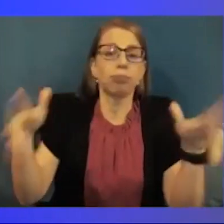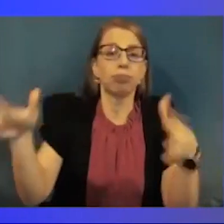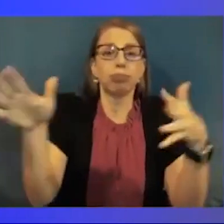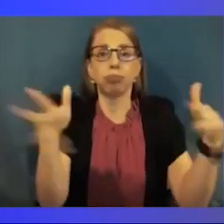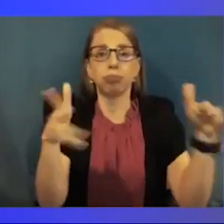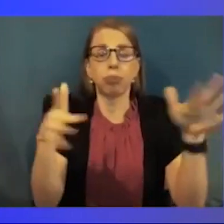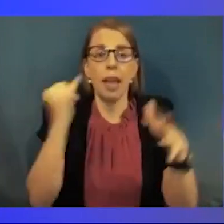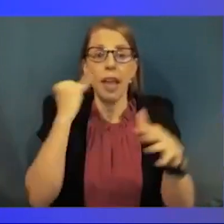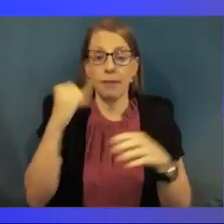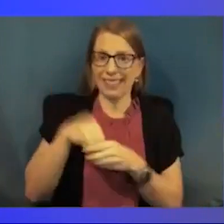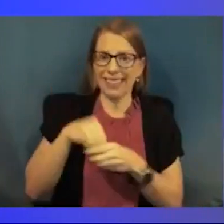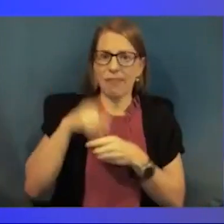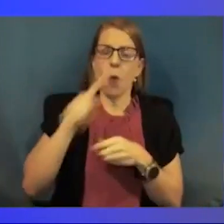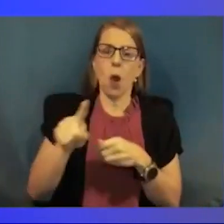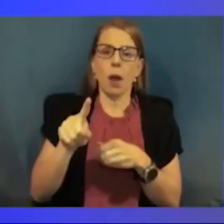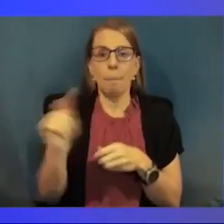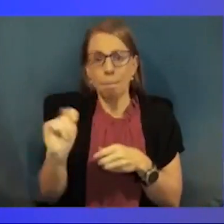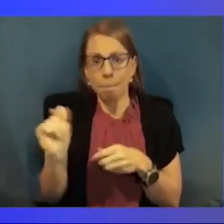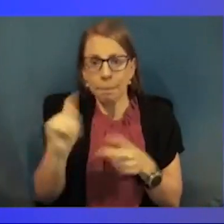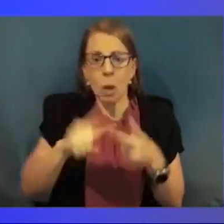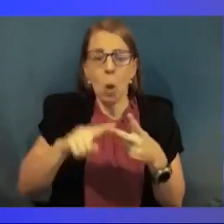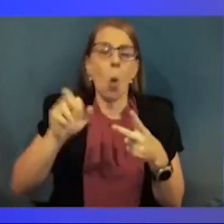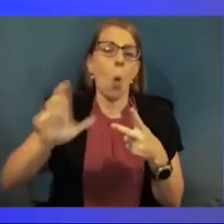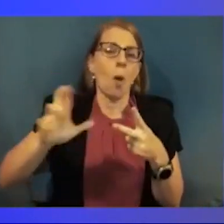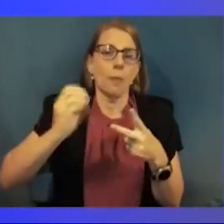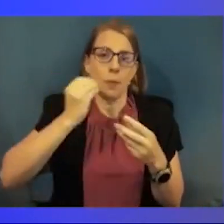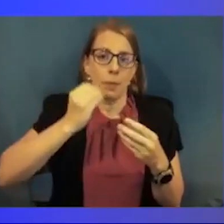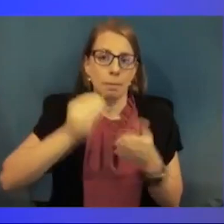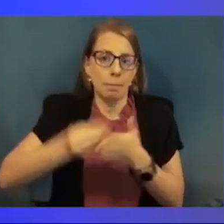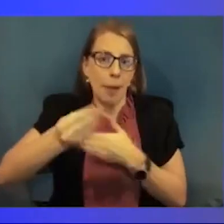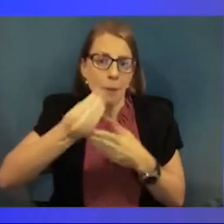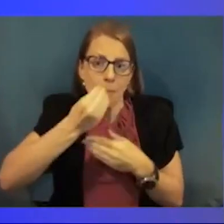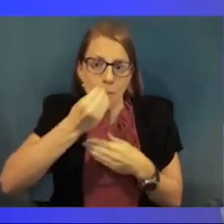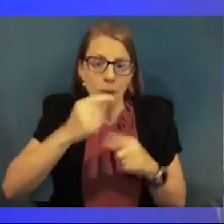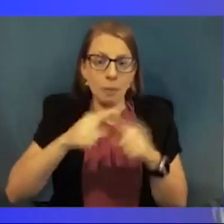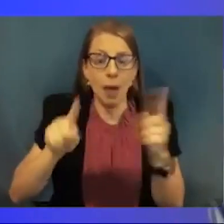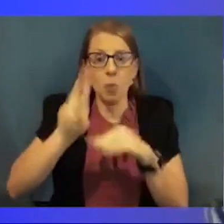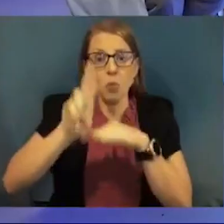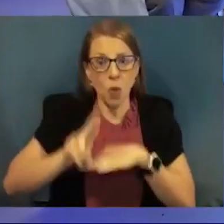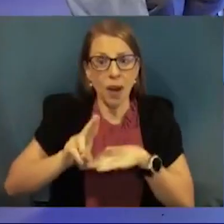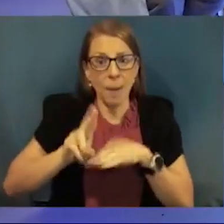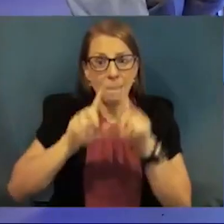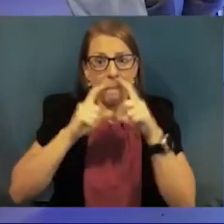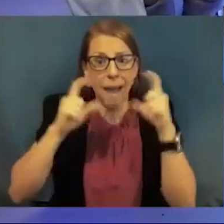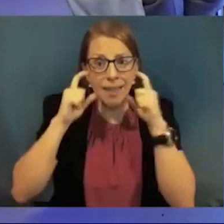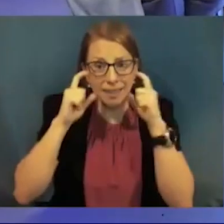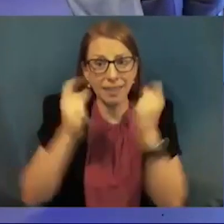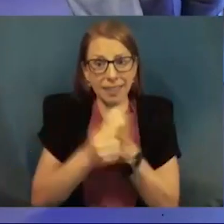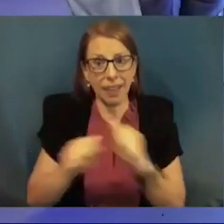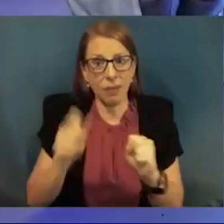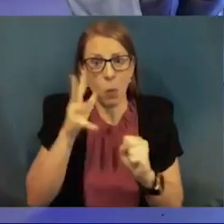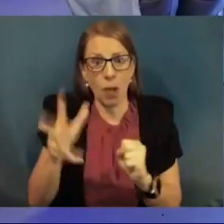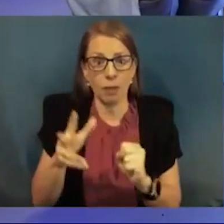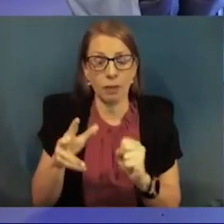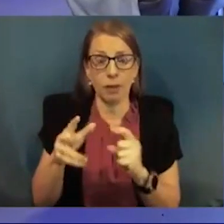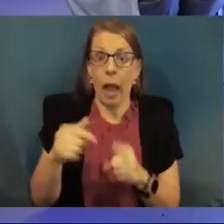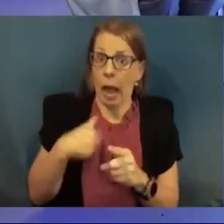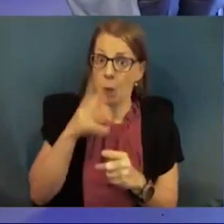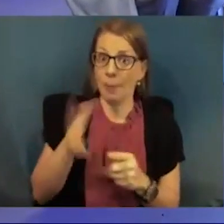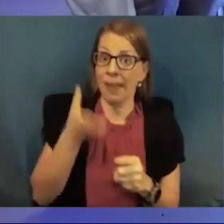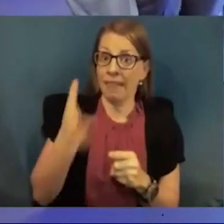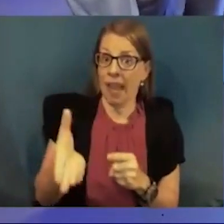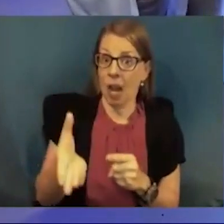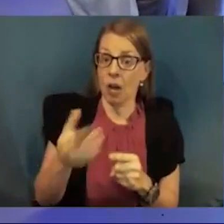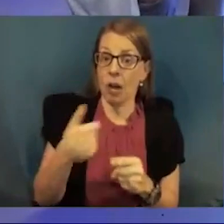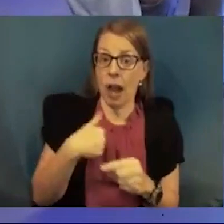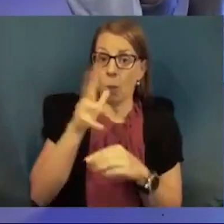the restroom, it's going to be a brief amount of time, but certainly wear your mask in those places. I'll be there and I'll be wearing a mask, and I'm fully vaccinated. So. And you're